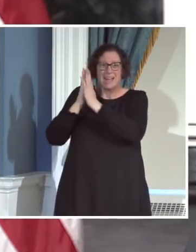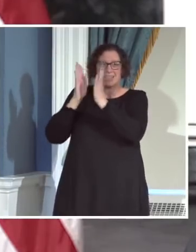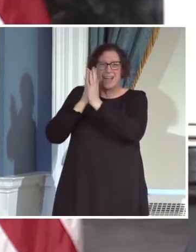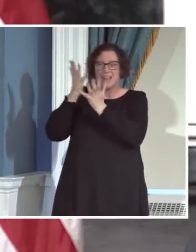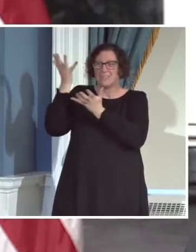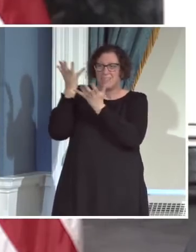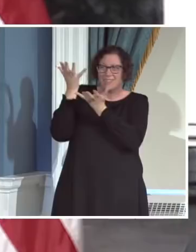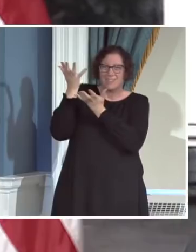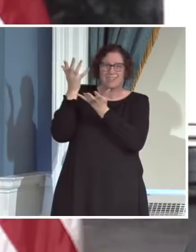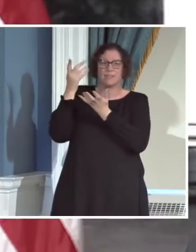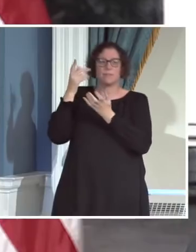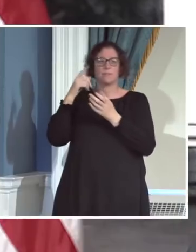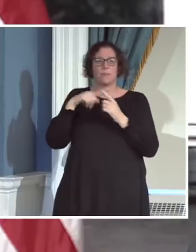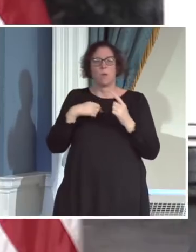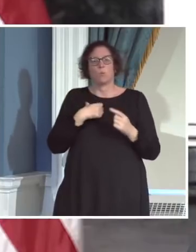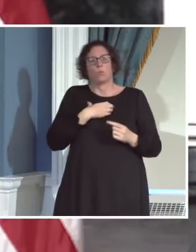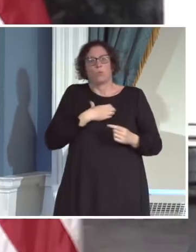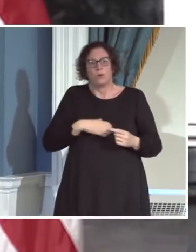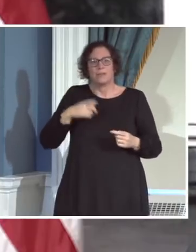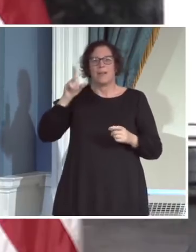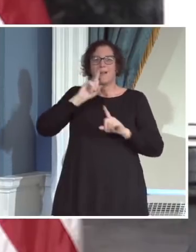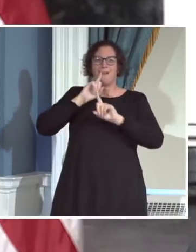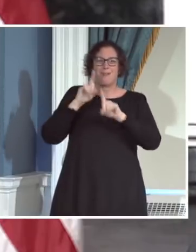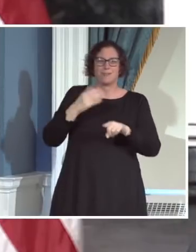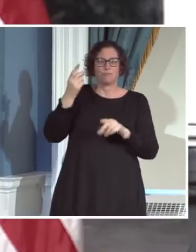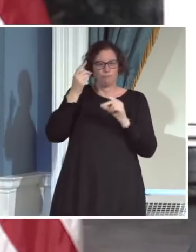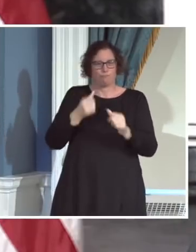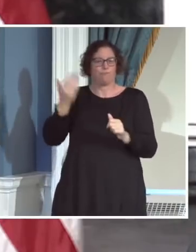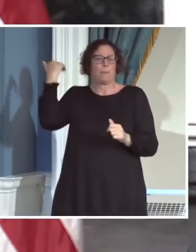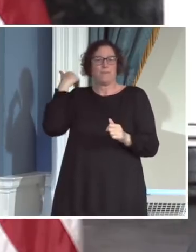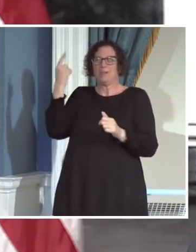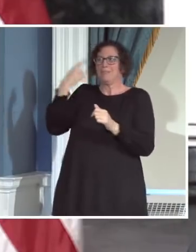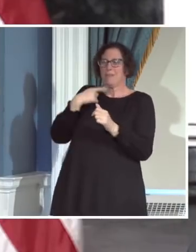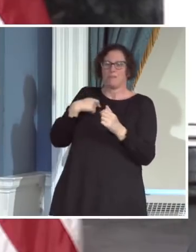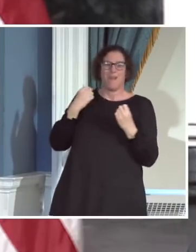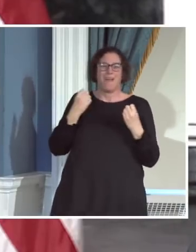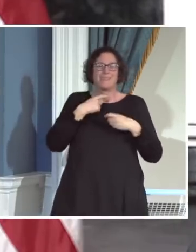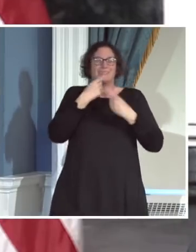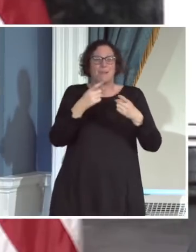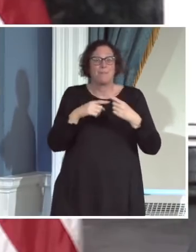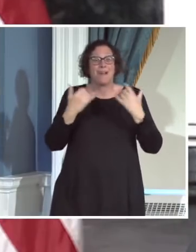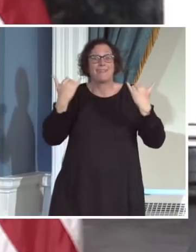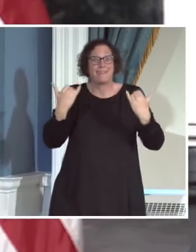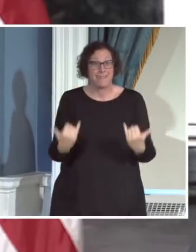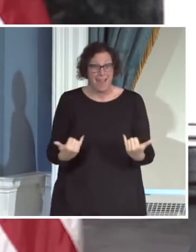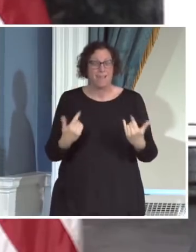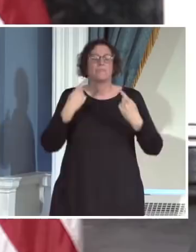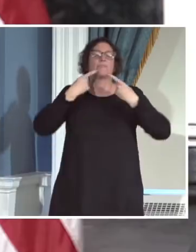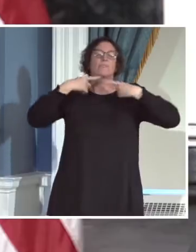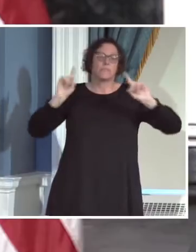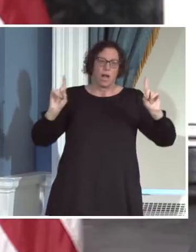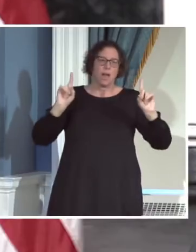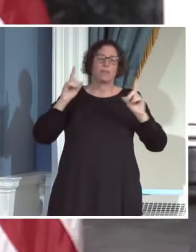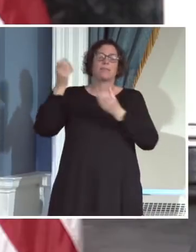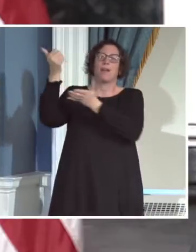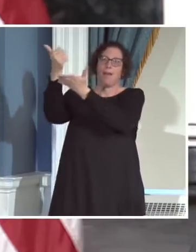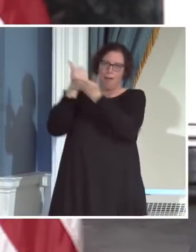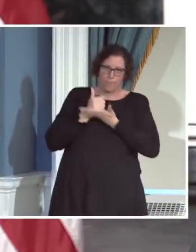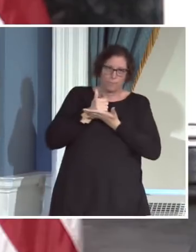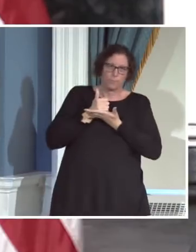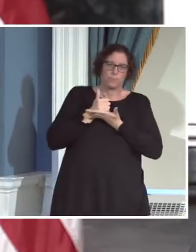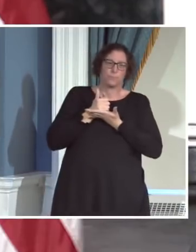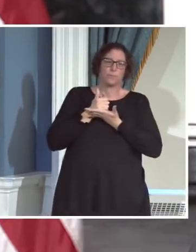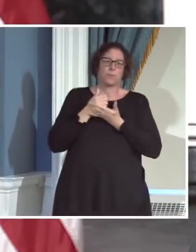then. But finally, we're actually starting to get a lot more testing capacity. And so we have the capacity that we can use in a